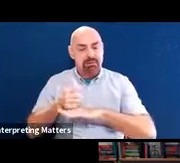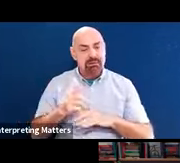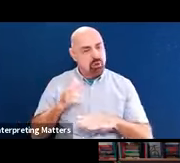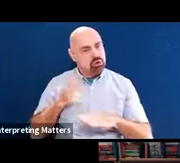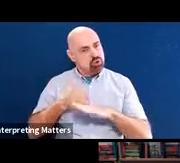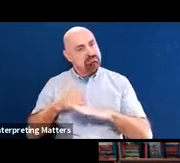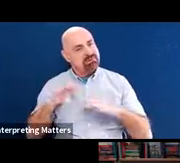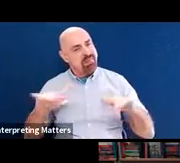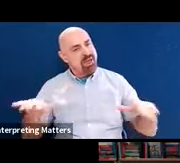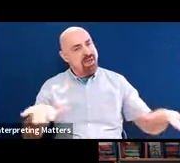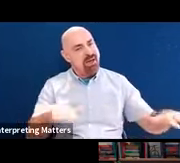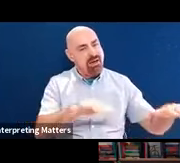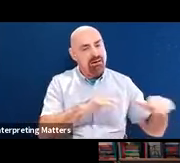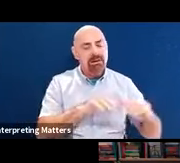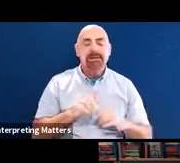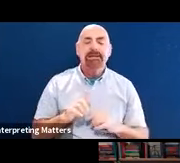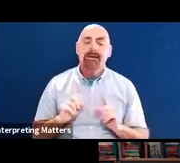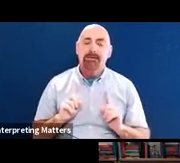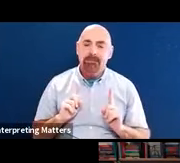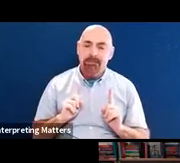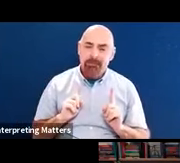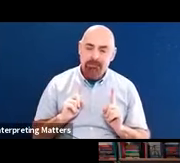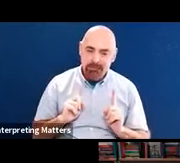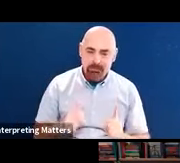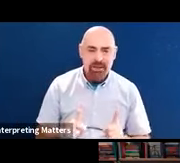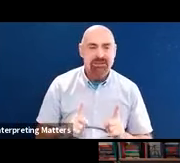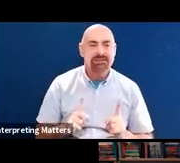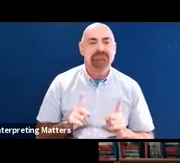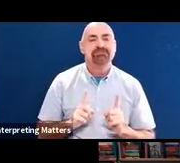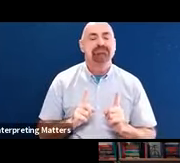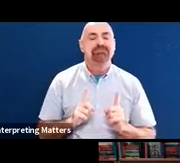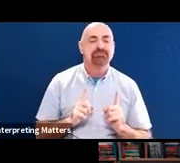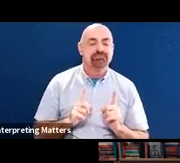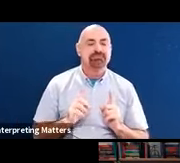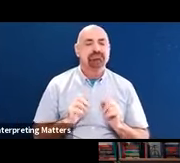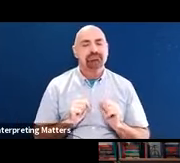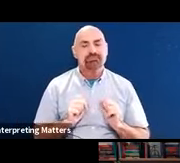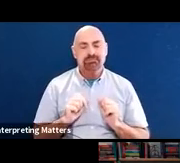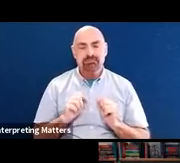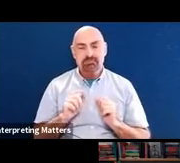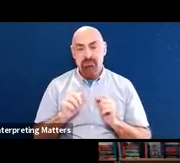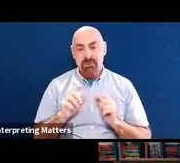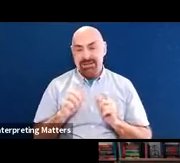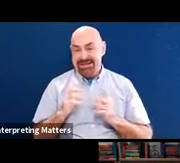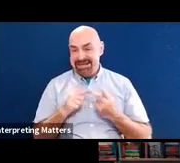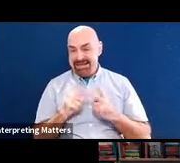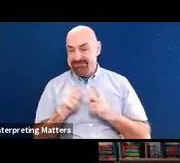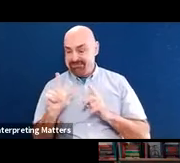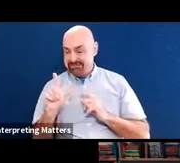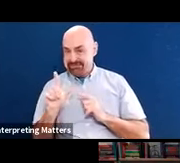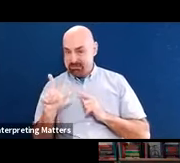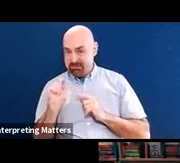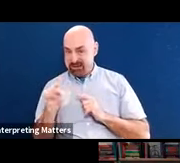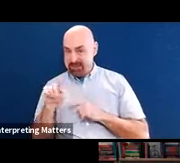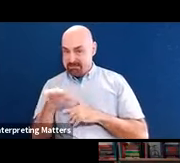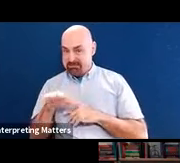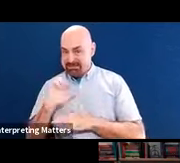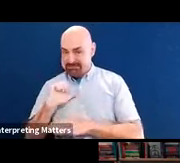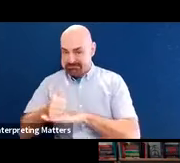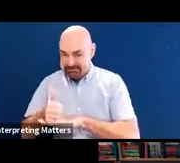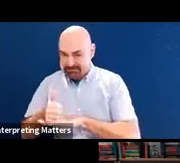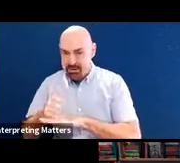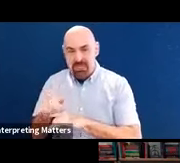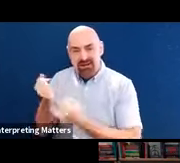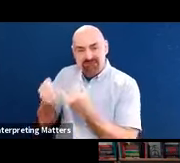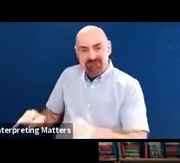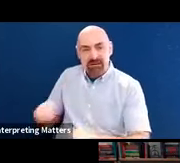there's questions of misallocation when it comes to that and problems of picking winners and so on. But I do think we've learned a fair bit since